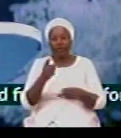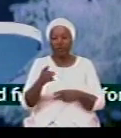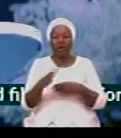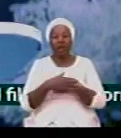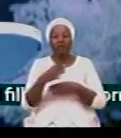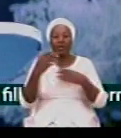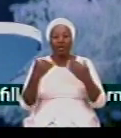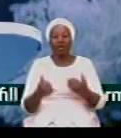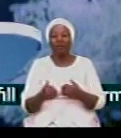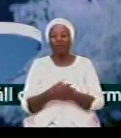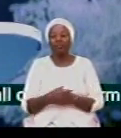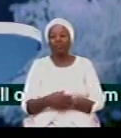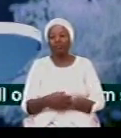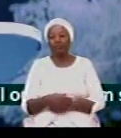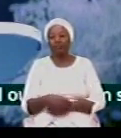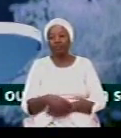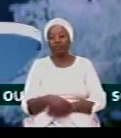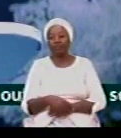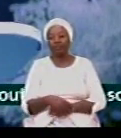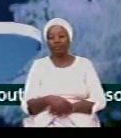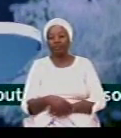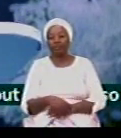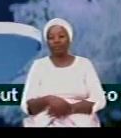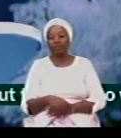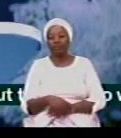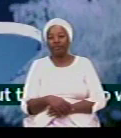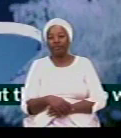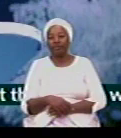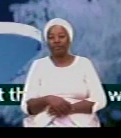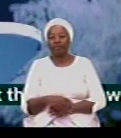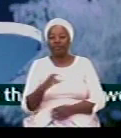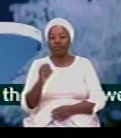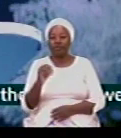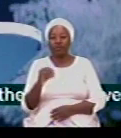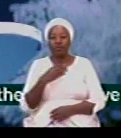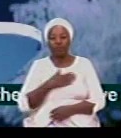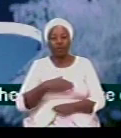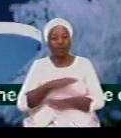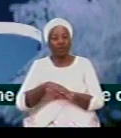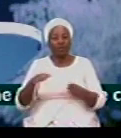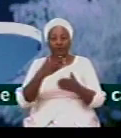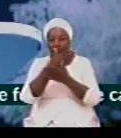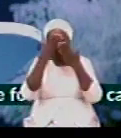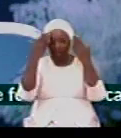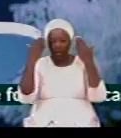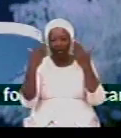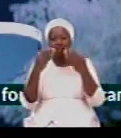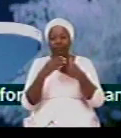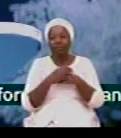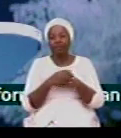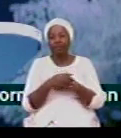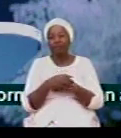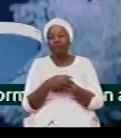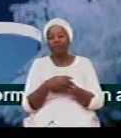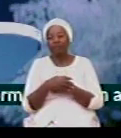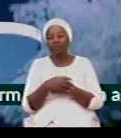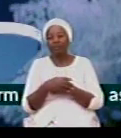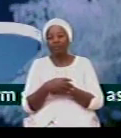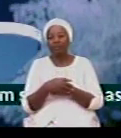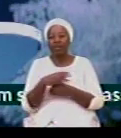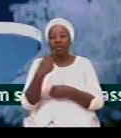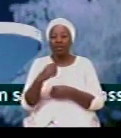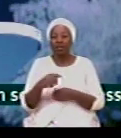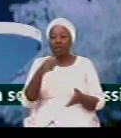So don't forget the package that is given to you. Read the letter there and